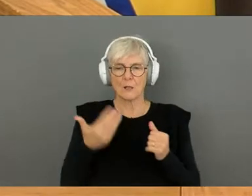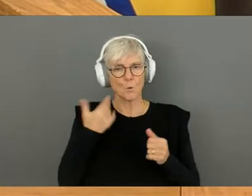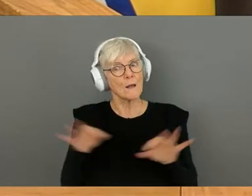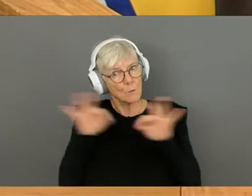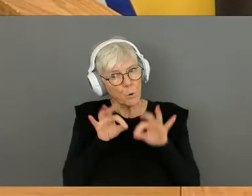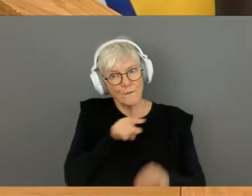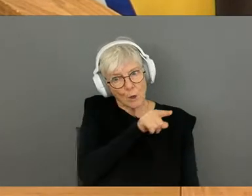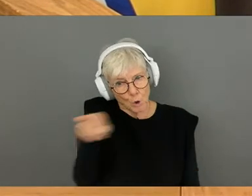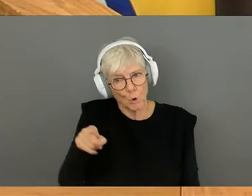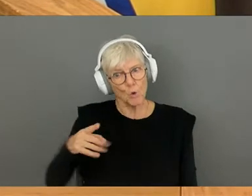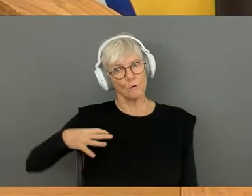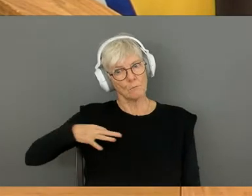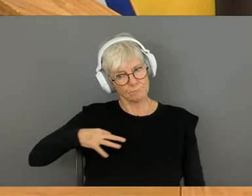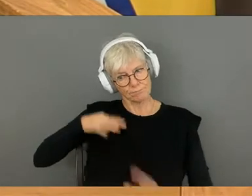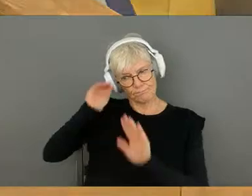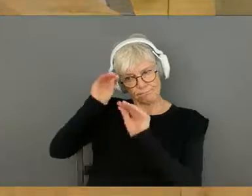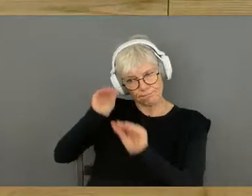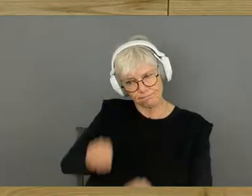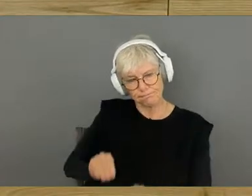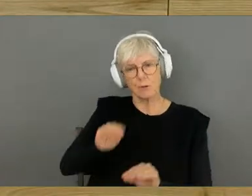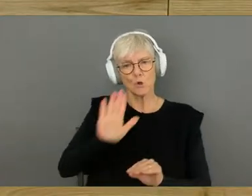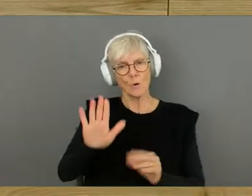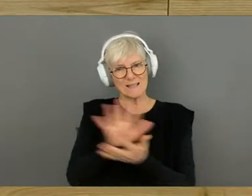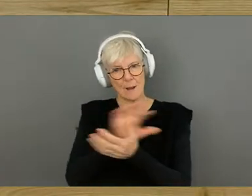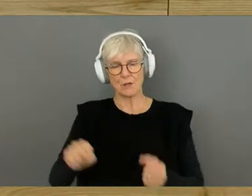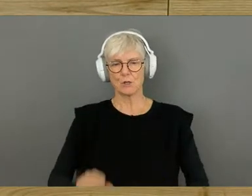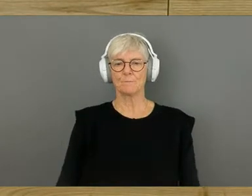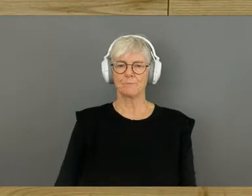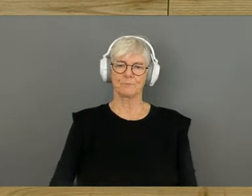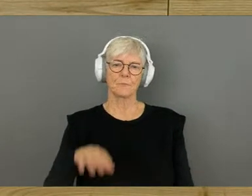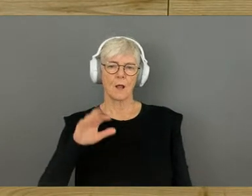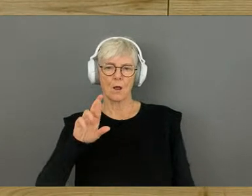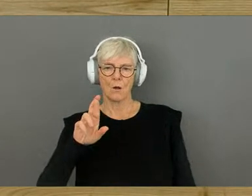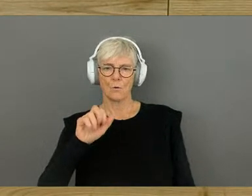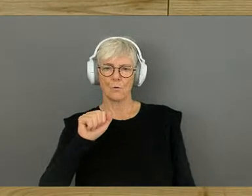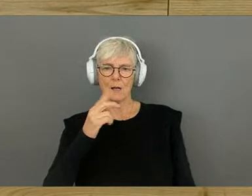the process. Eloise avec Radio-Canada.